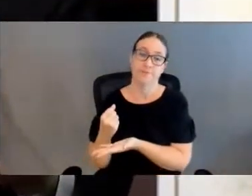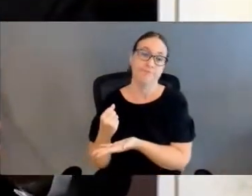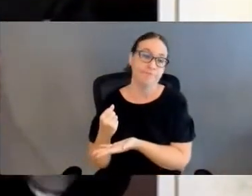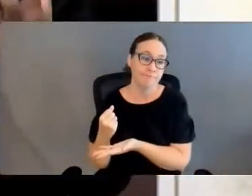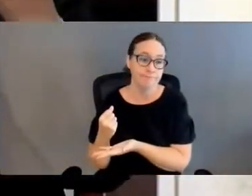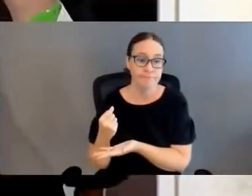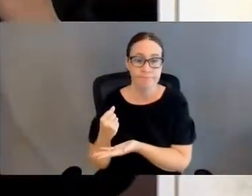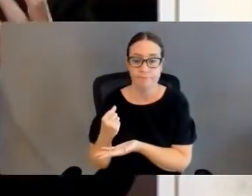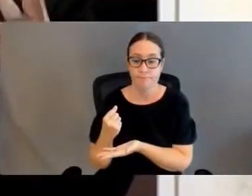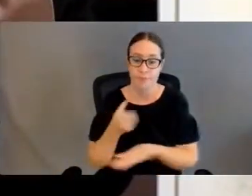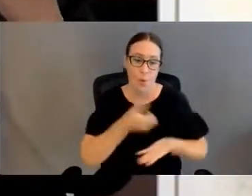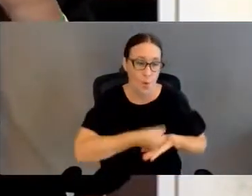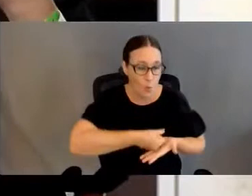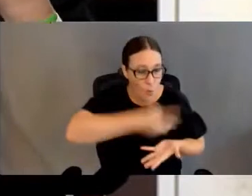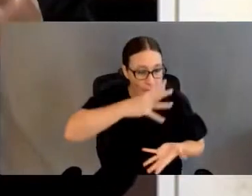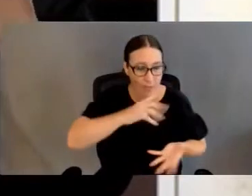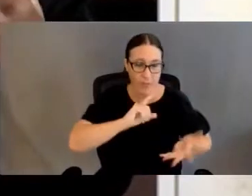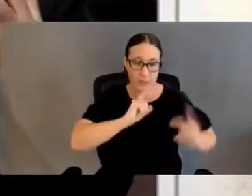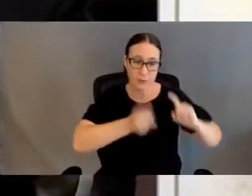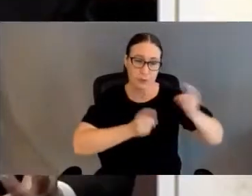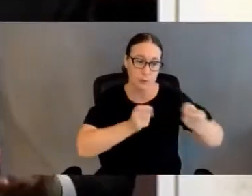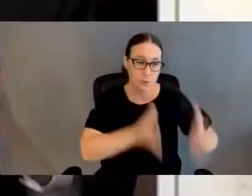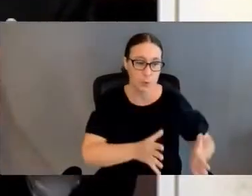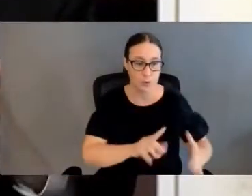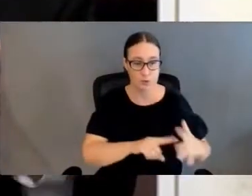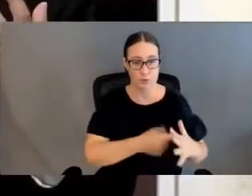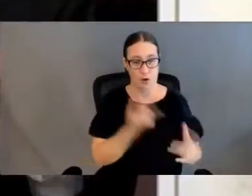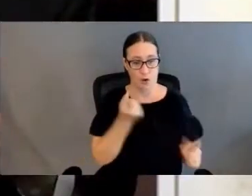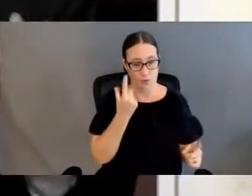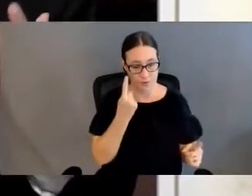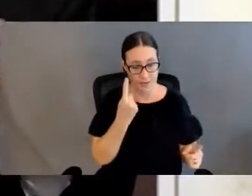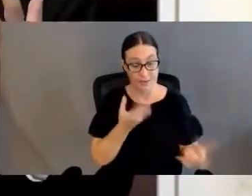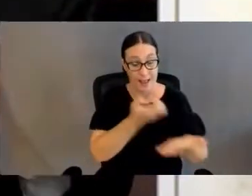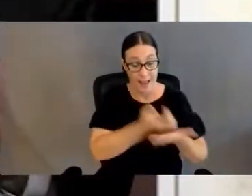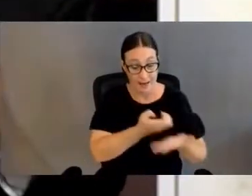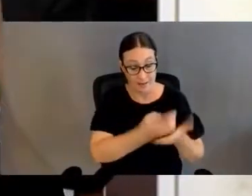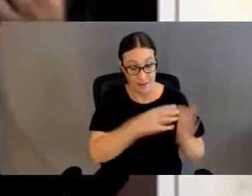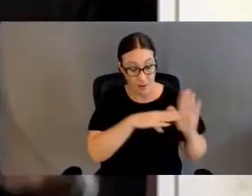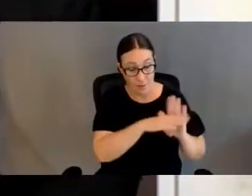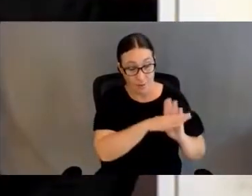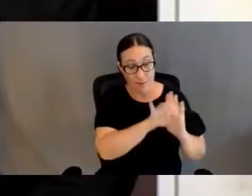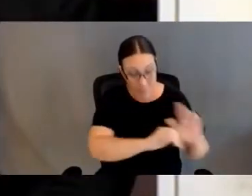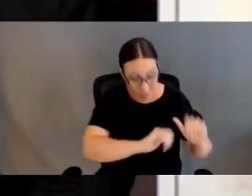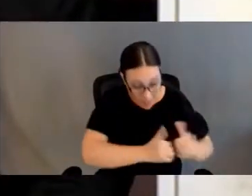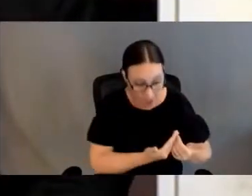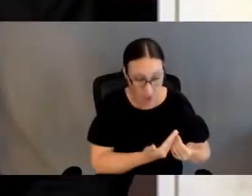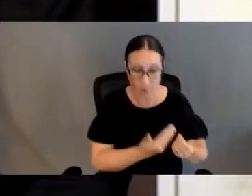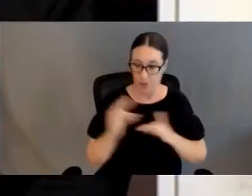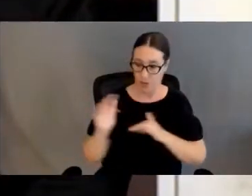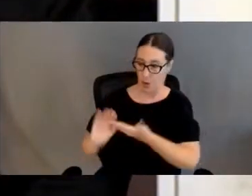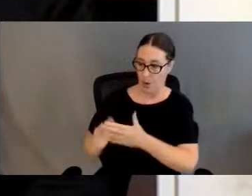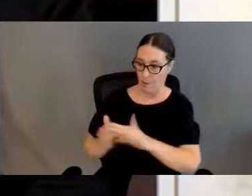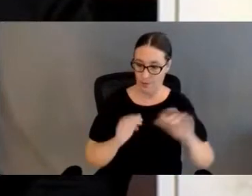super wealthy donors start seeing that through economic development is how you can start really building communities.